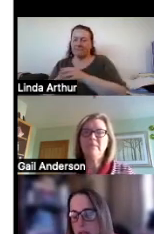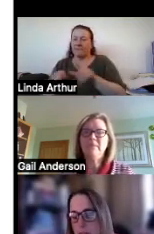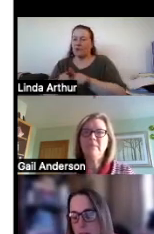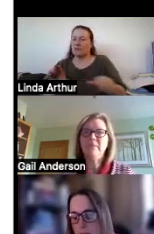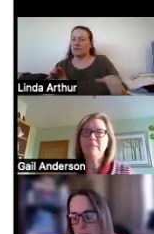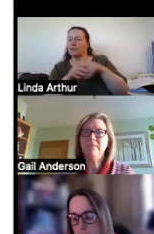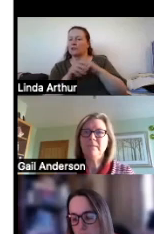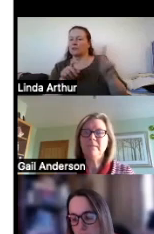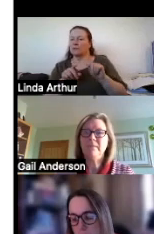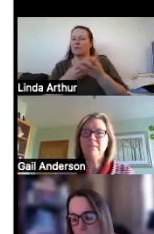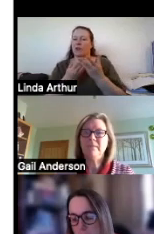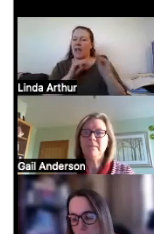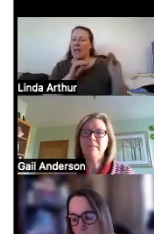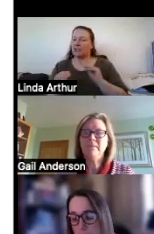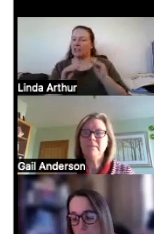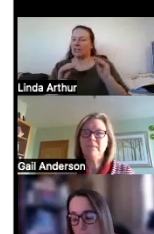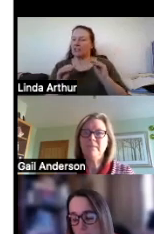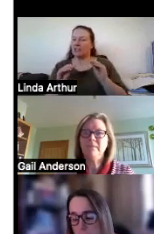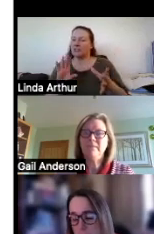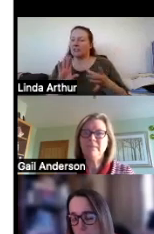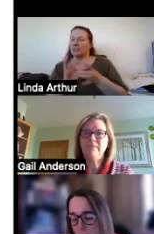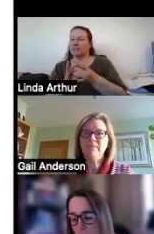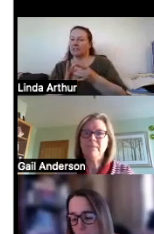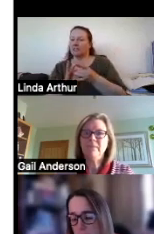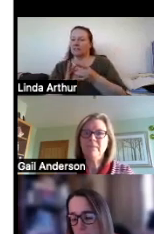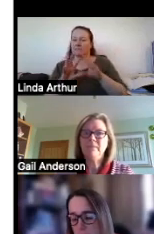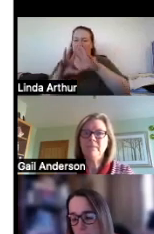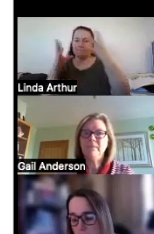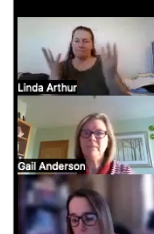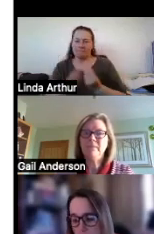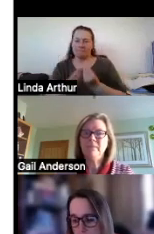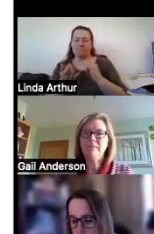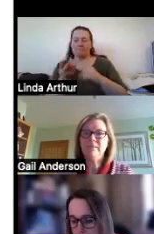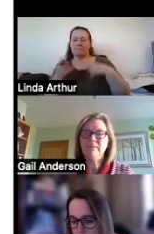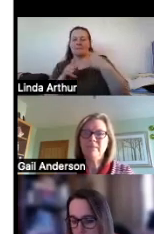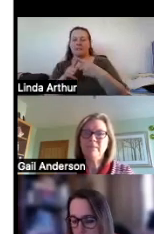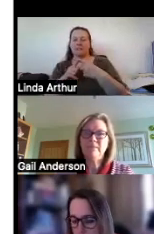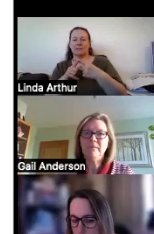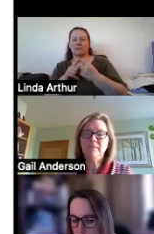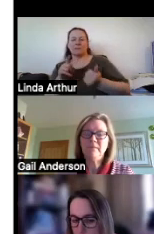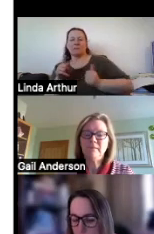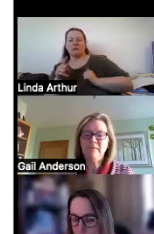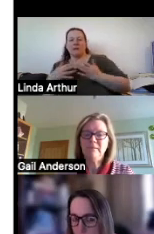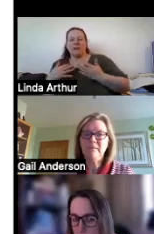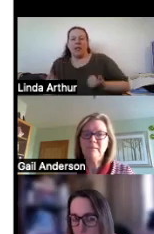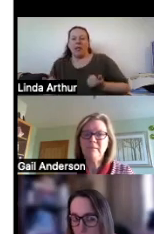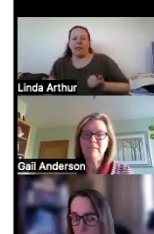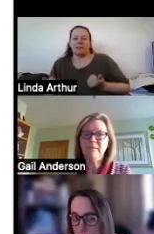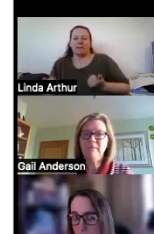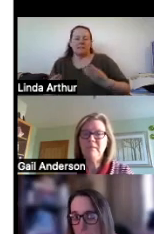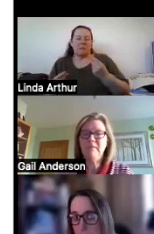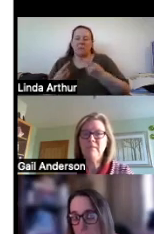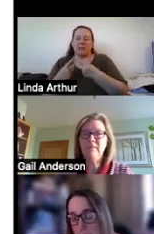includes education on relating to the full sphere of women's sexual and reproductive health. So some things that you might not